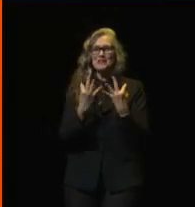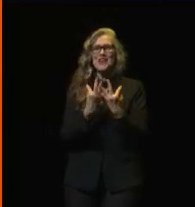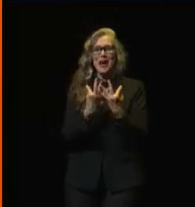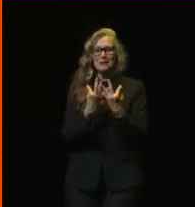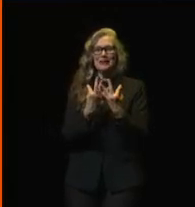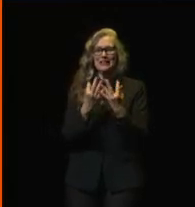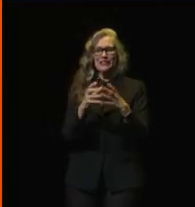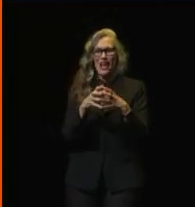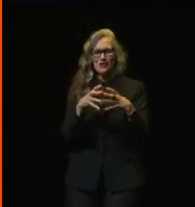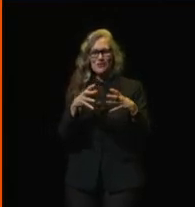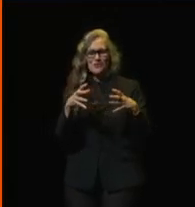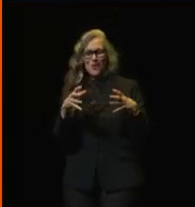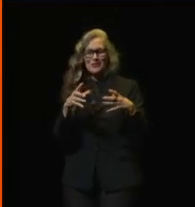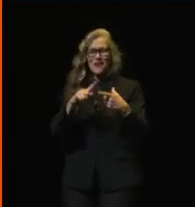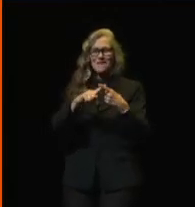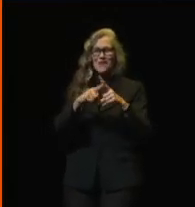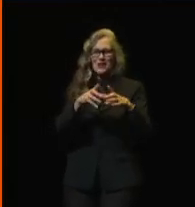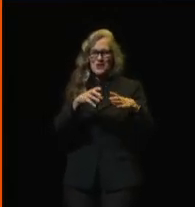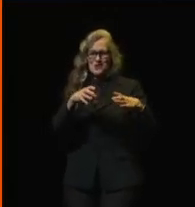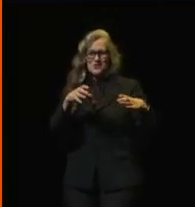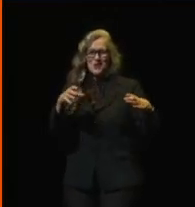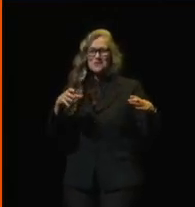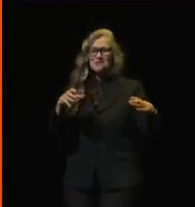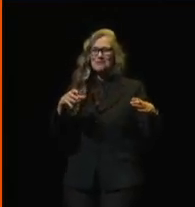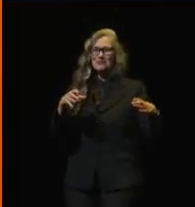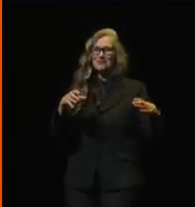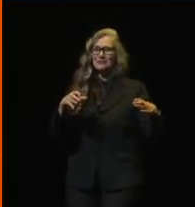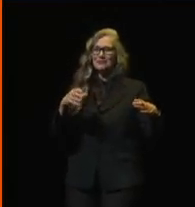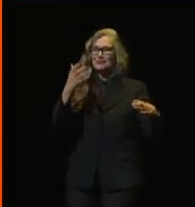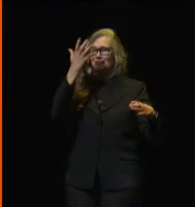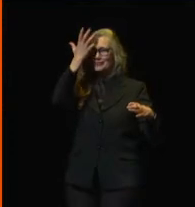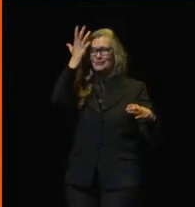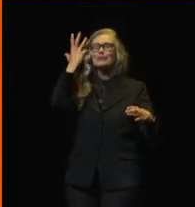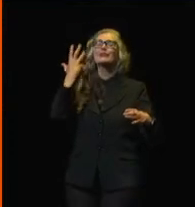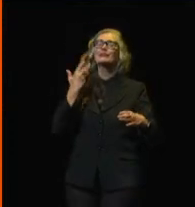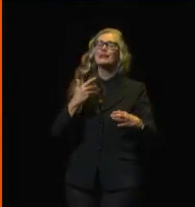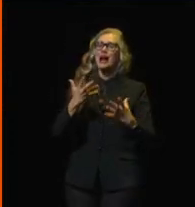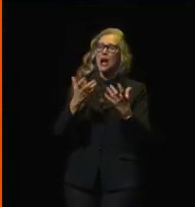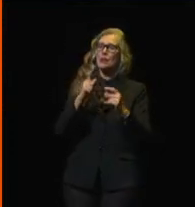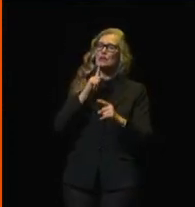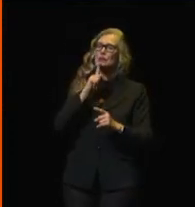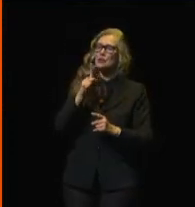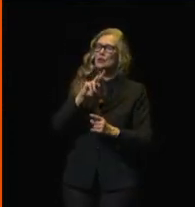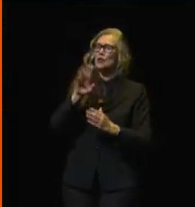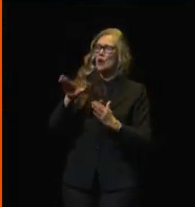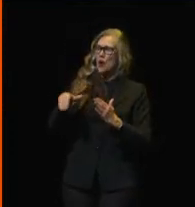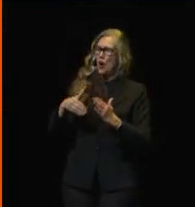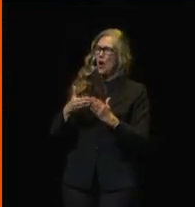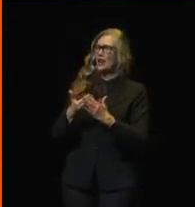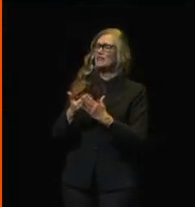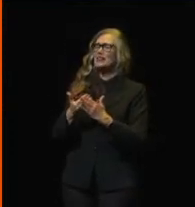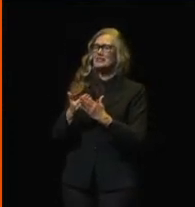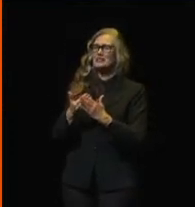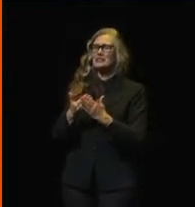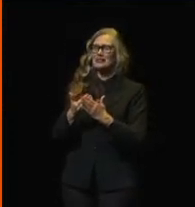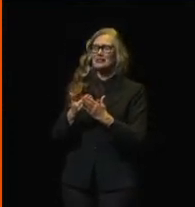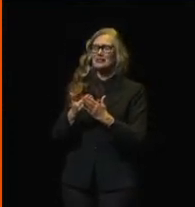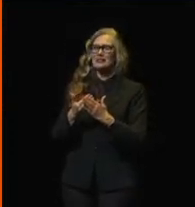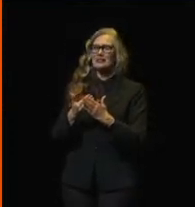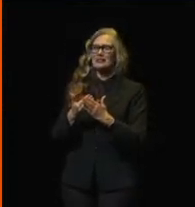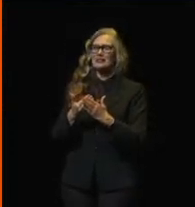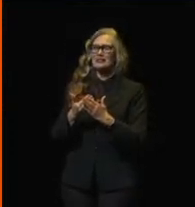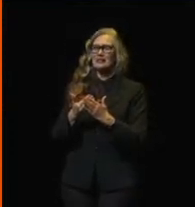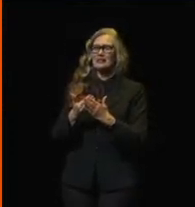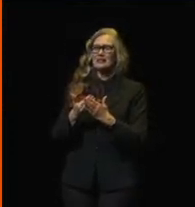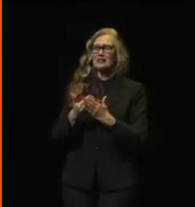but I want to make sure that we all honor Ady and go out there and make sure that home health care workers everywhere get